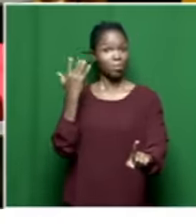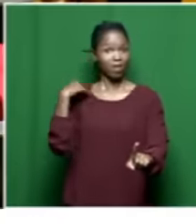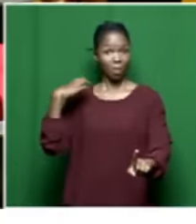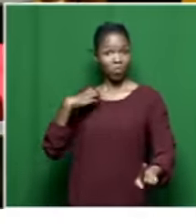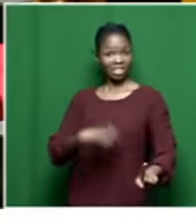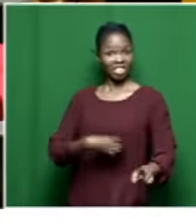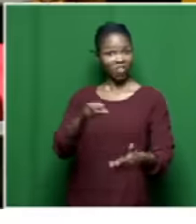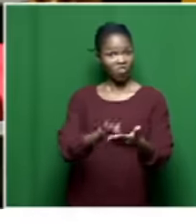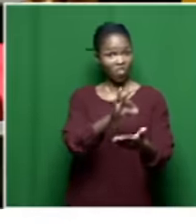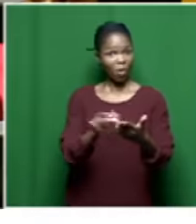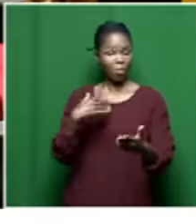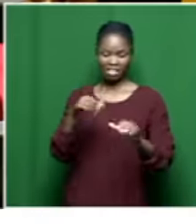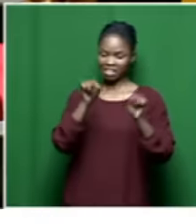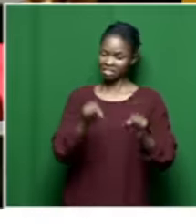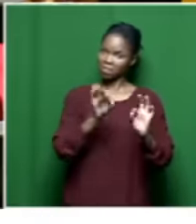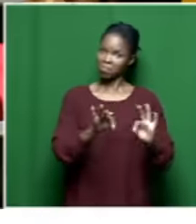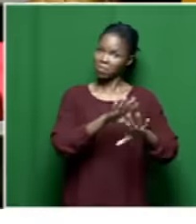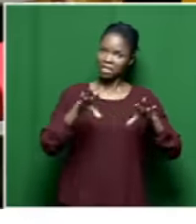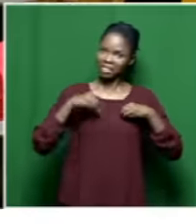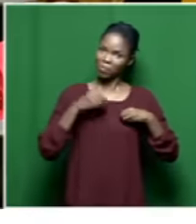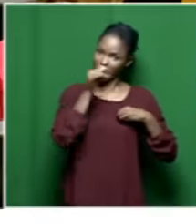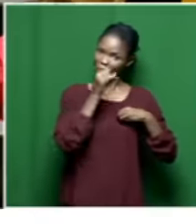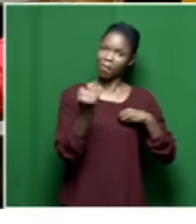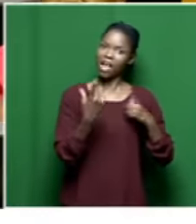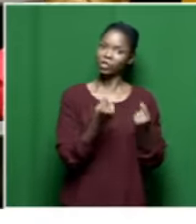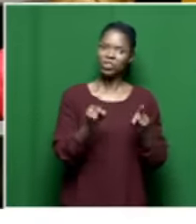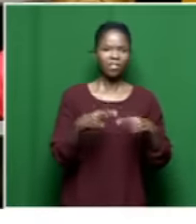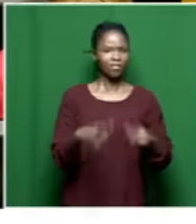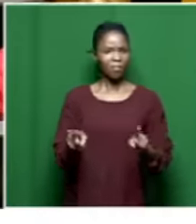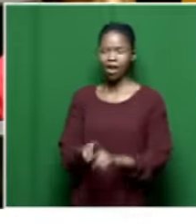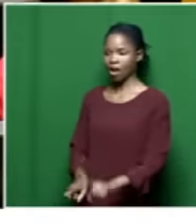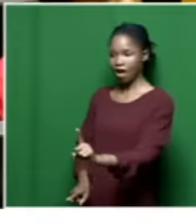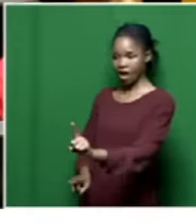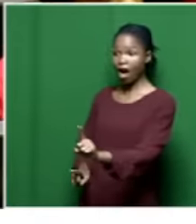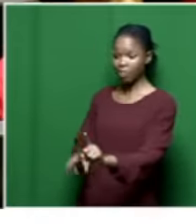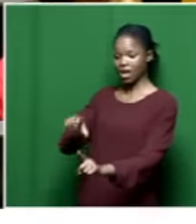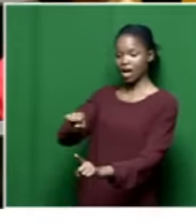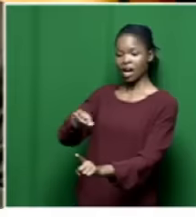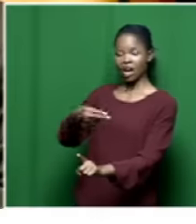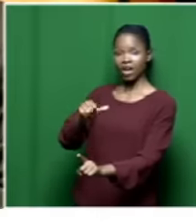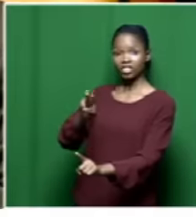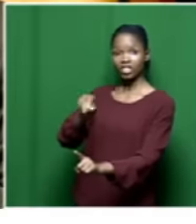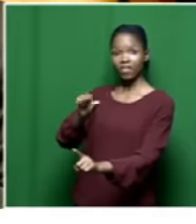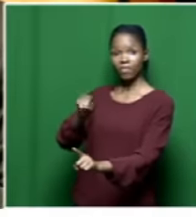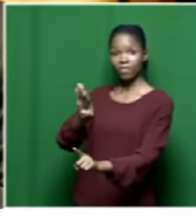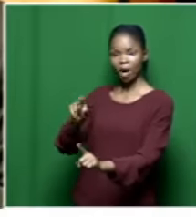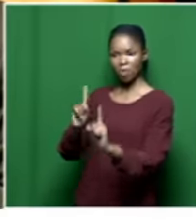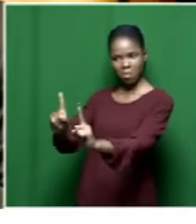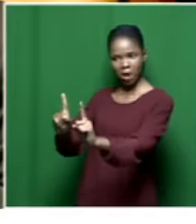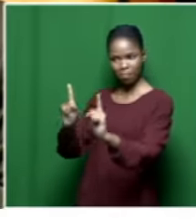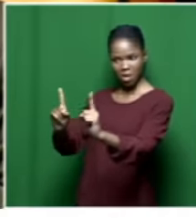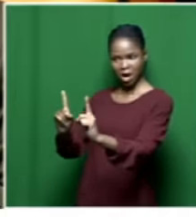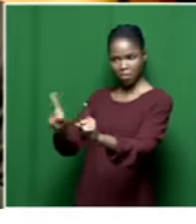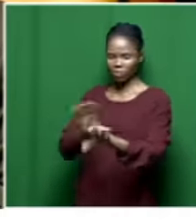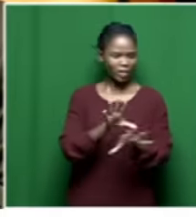was elected by a criminal system of apartheid? Honorable must acknowledge Shibambo. Him as such. Honorable Shibambo. It cannot be correct.